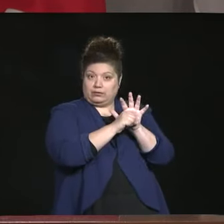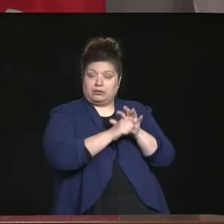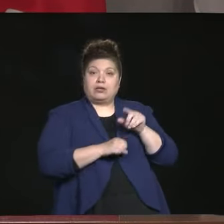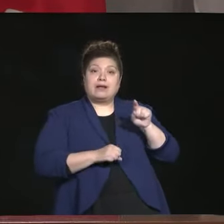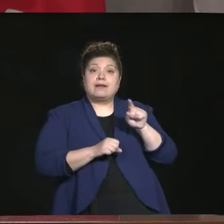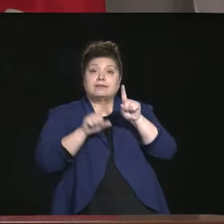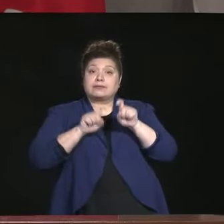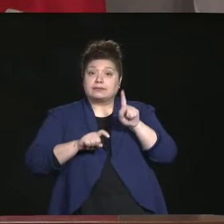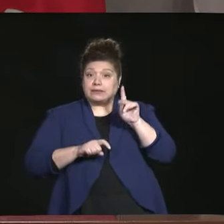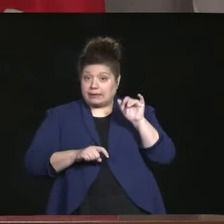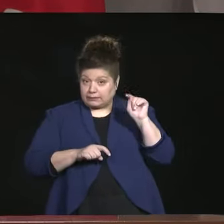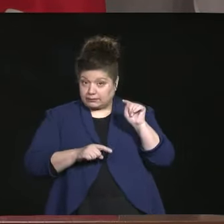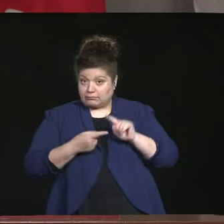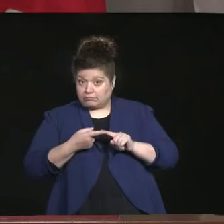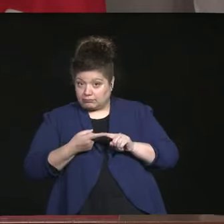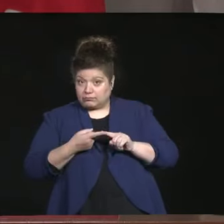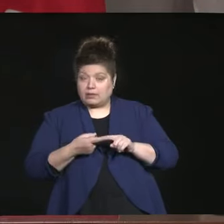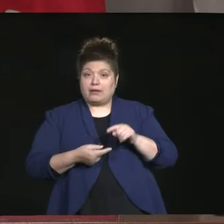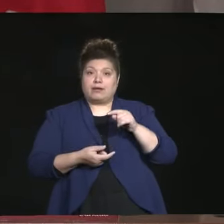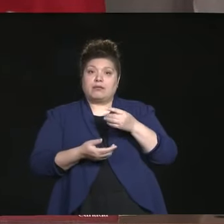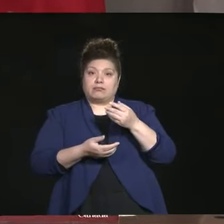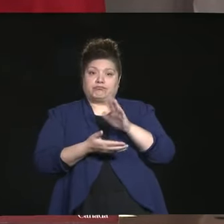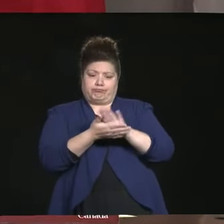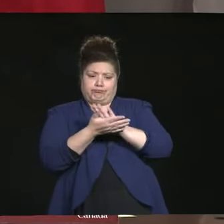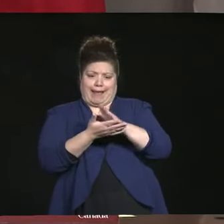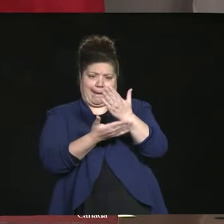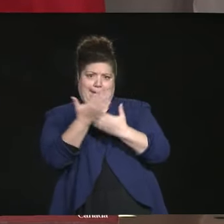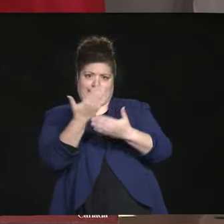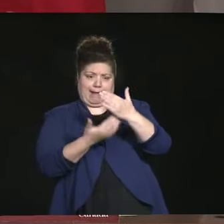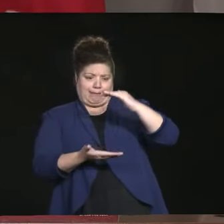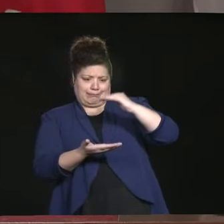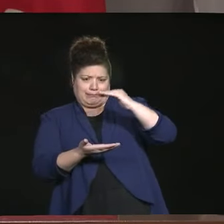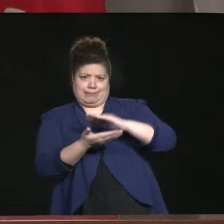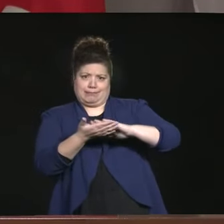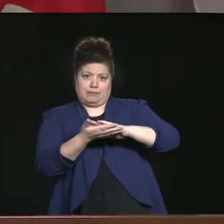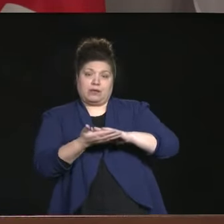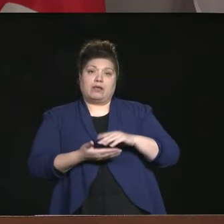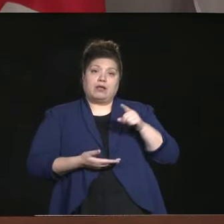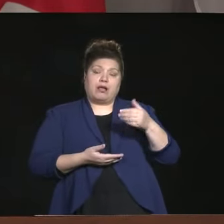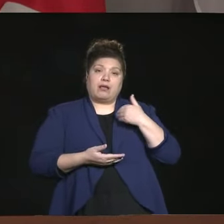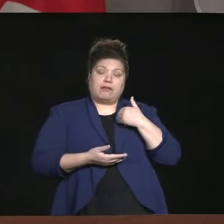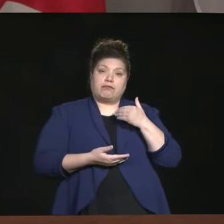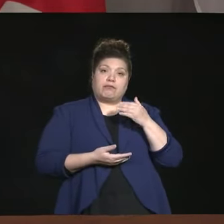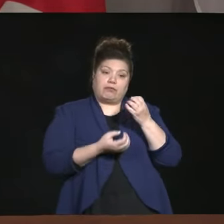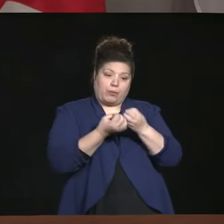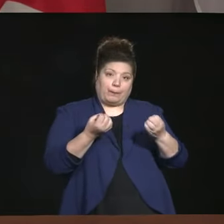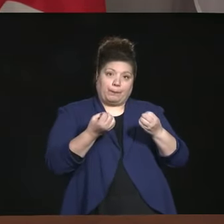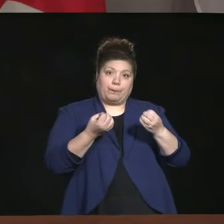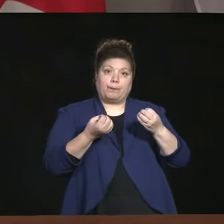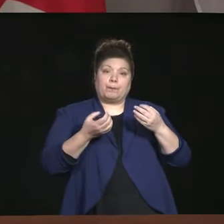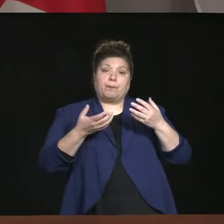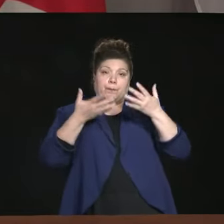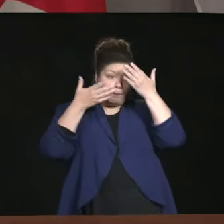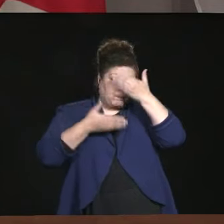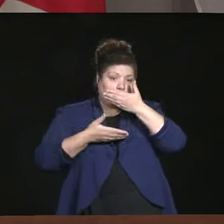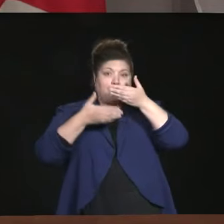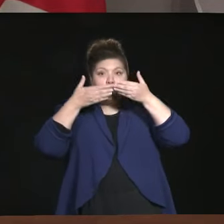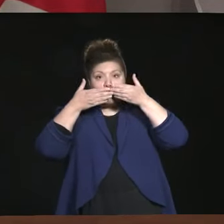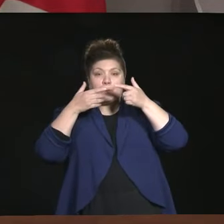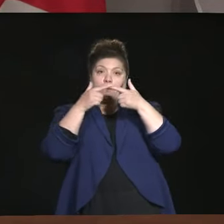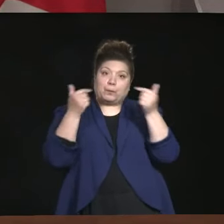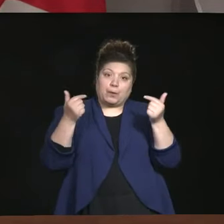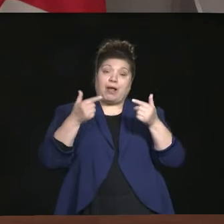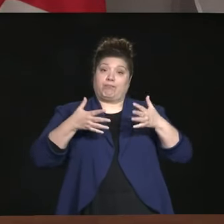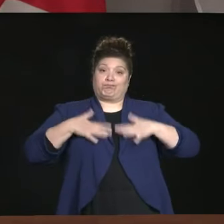hand sanitizers, personal protective equipment, and medical apparel. As I said, we're